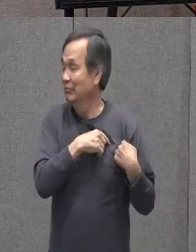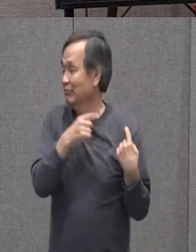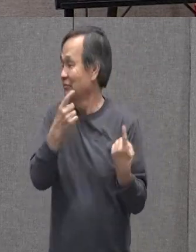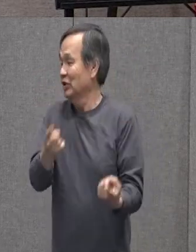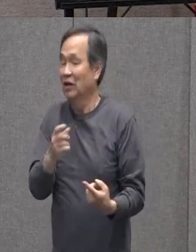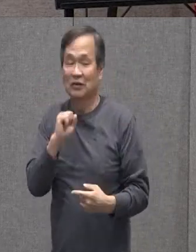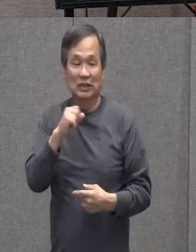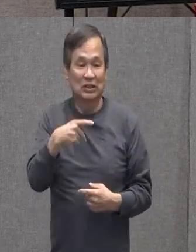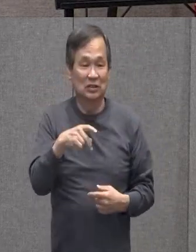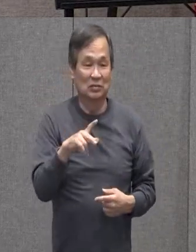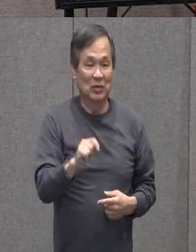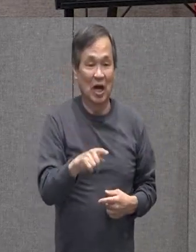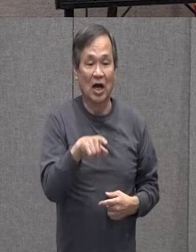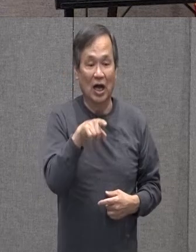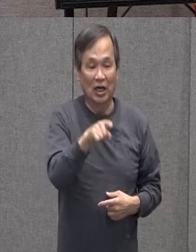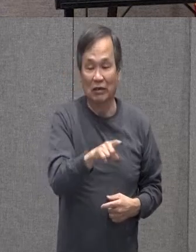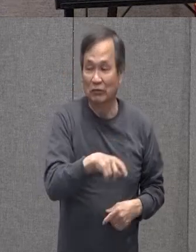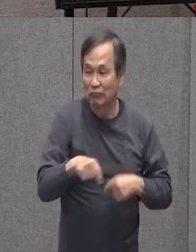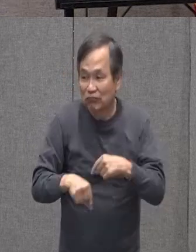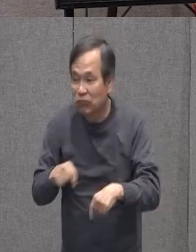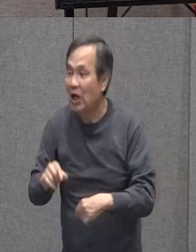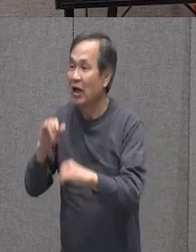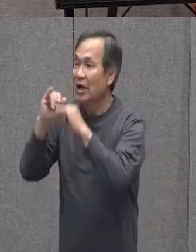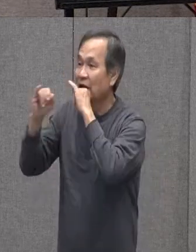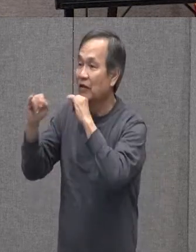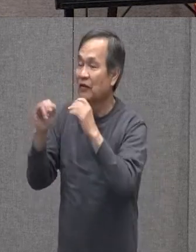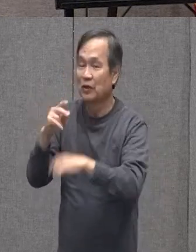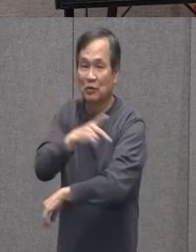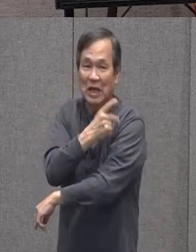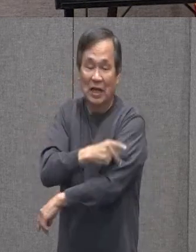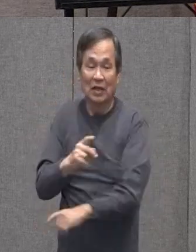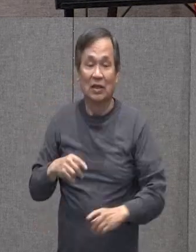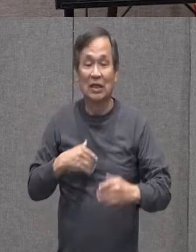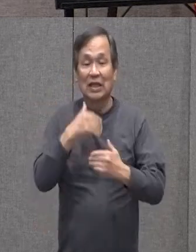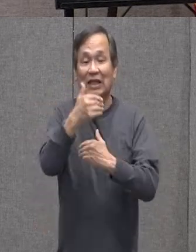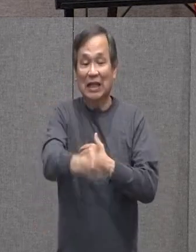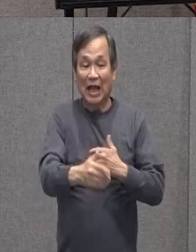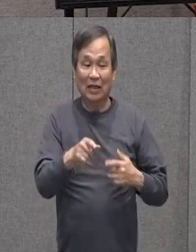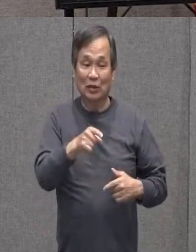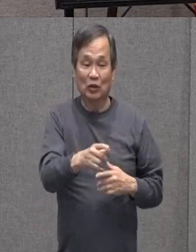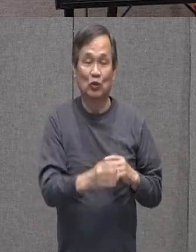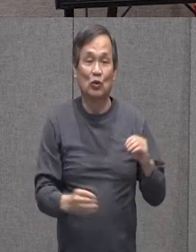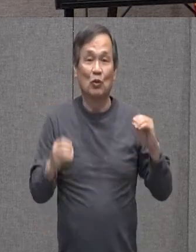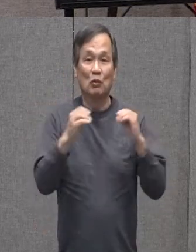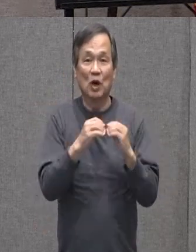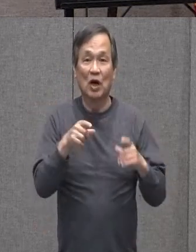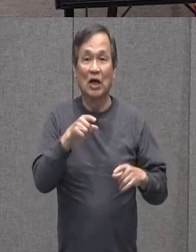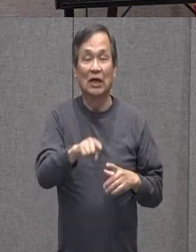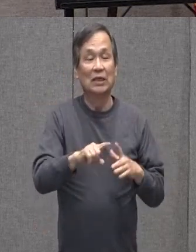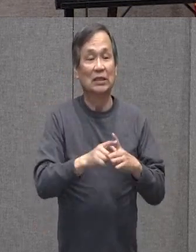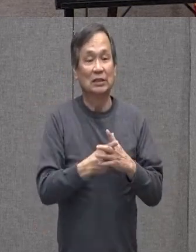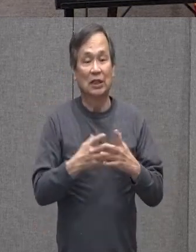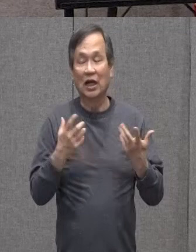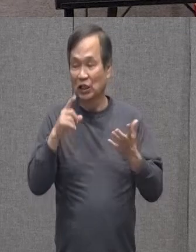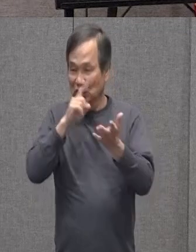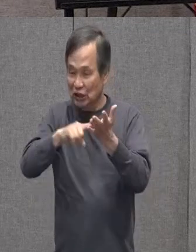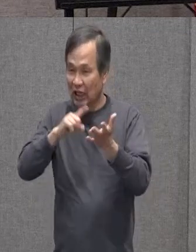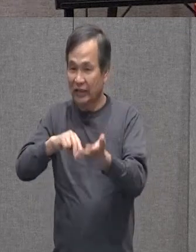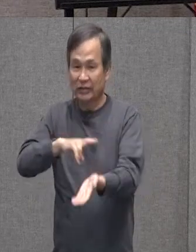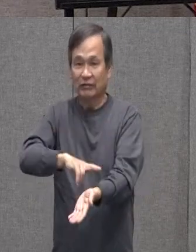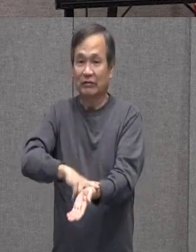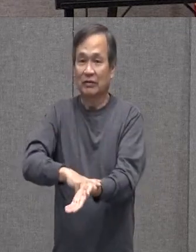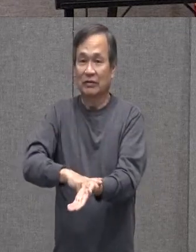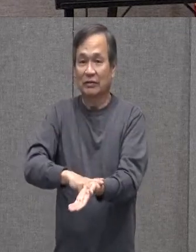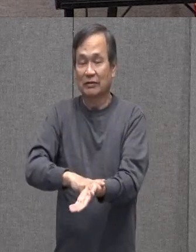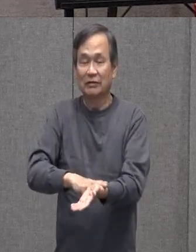mainly used to interview patients, but Perry adds the next plan is to have the robot start taking vital signs of new